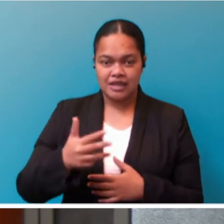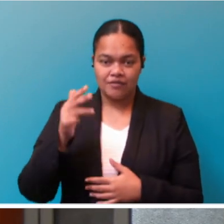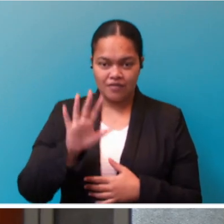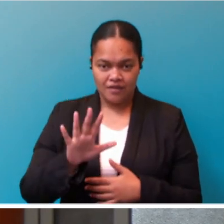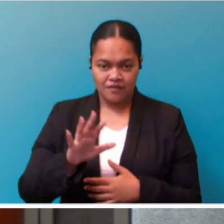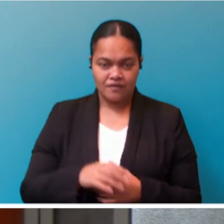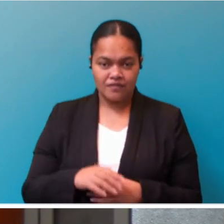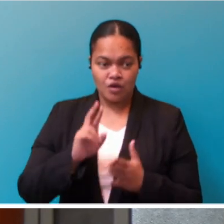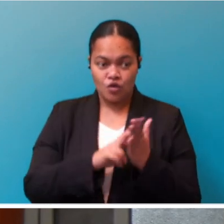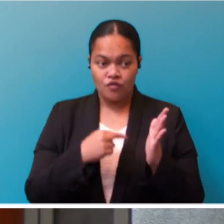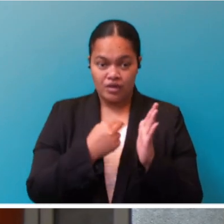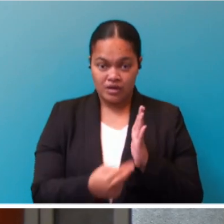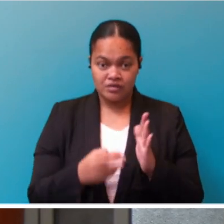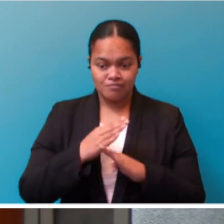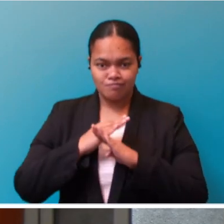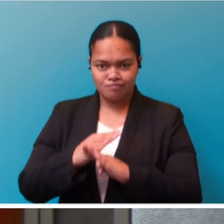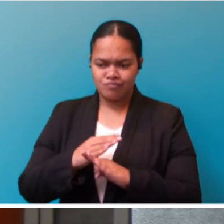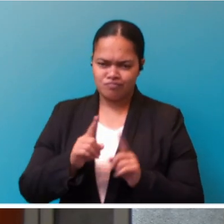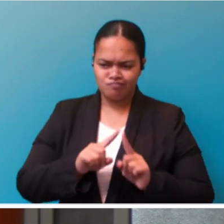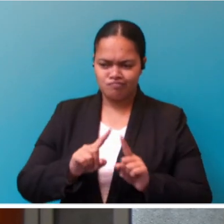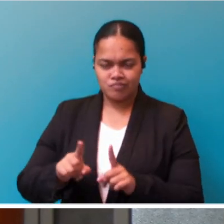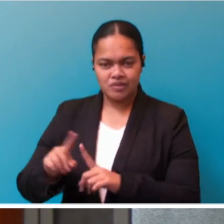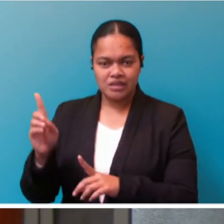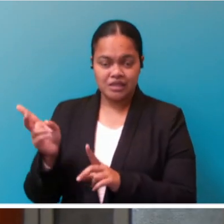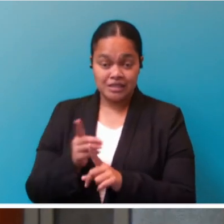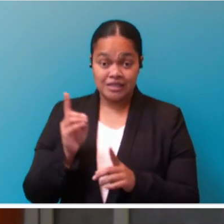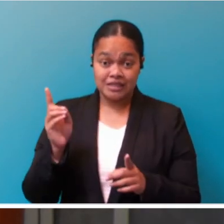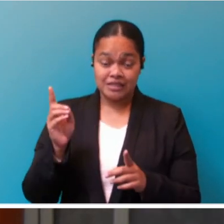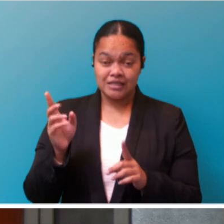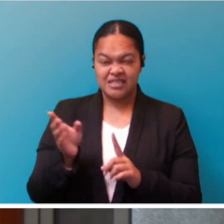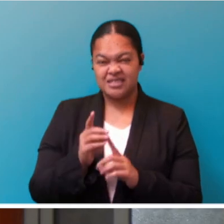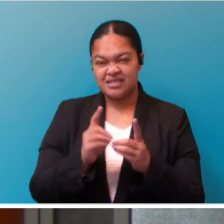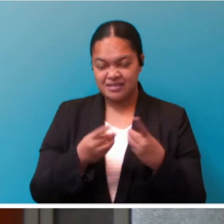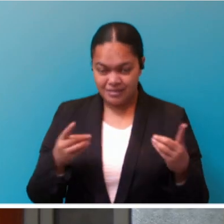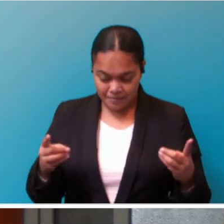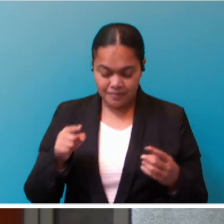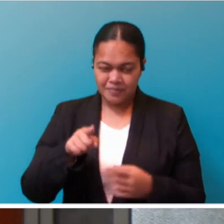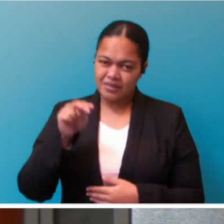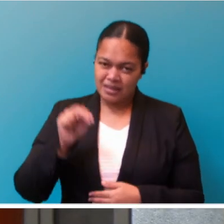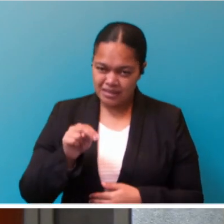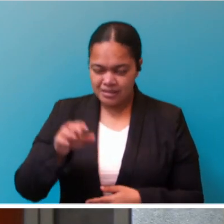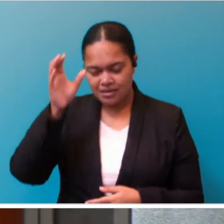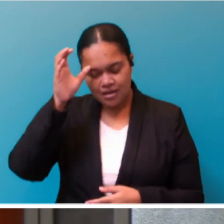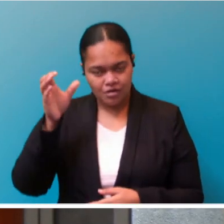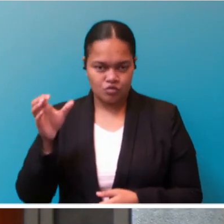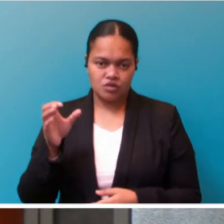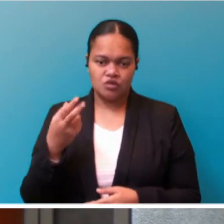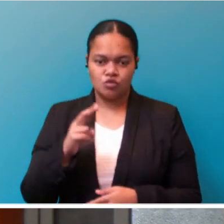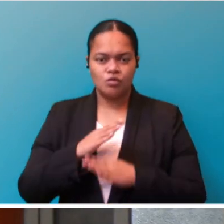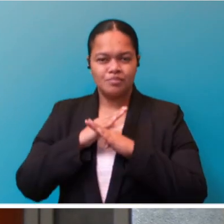The Convention on the Elimination of All Forms of Discrimination is an international legal instrument that requires countries to